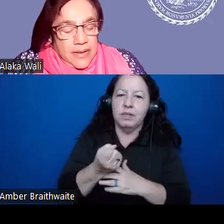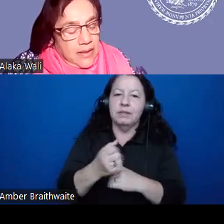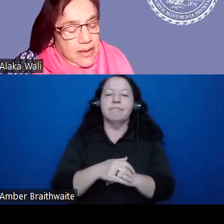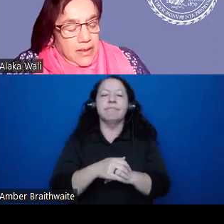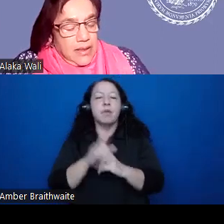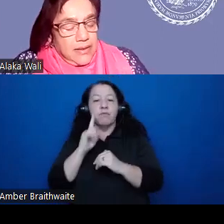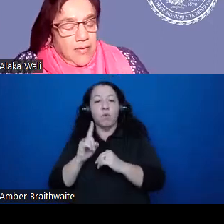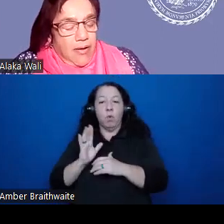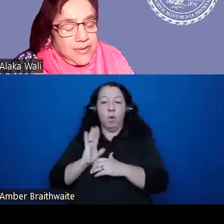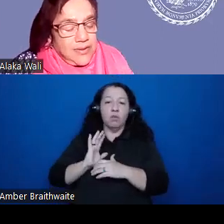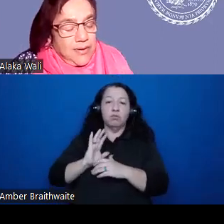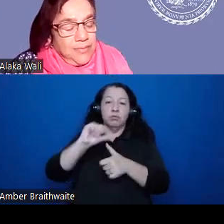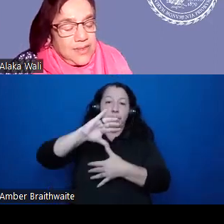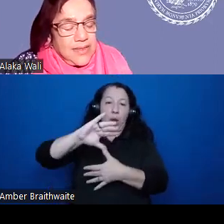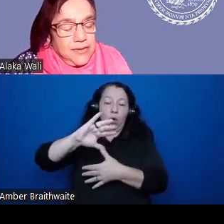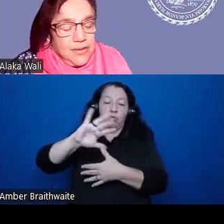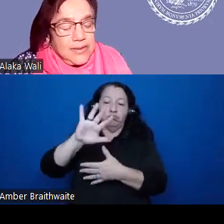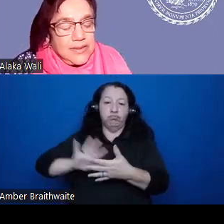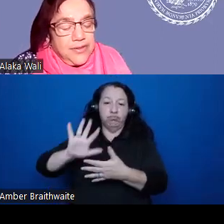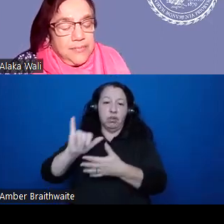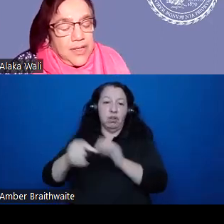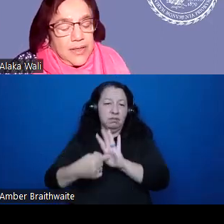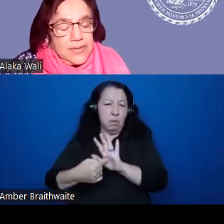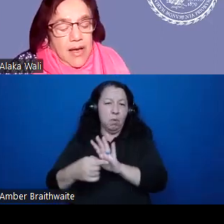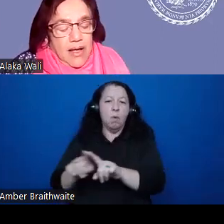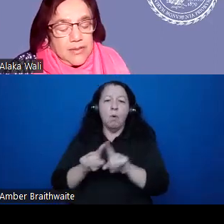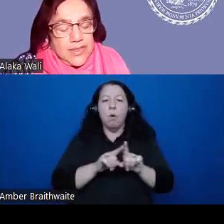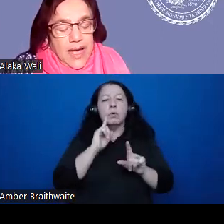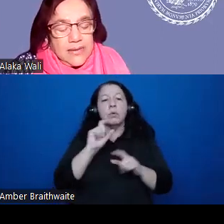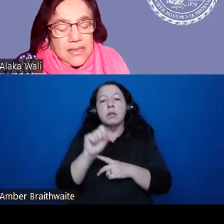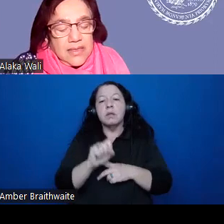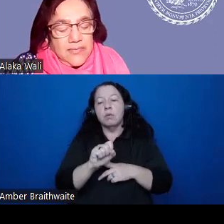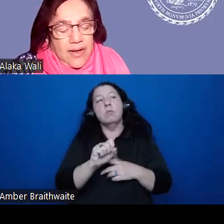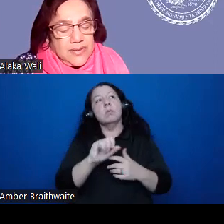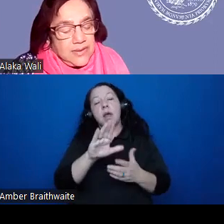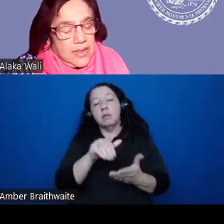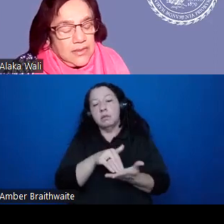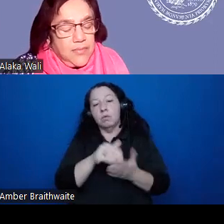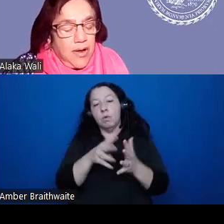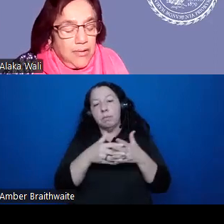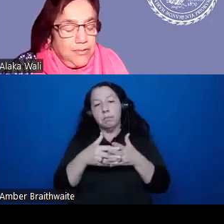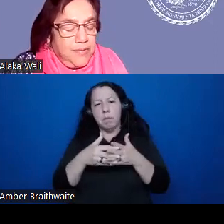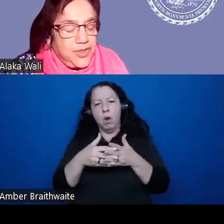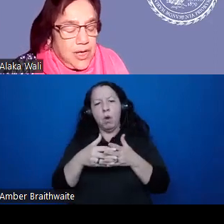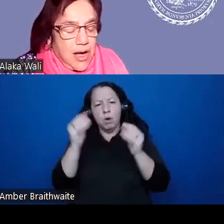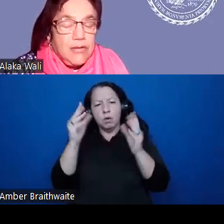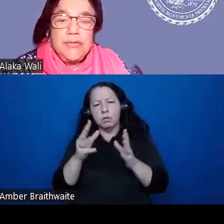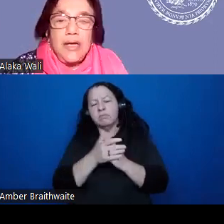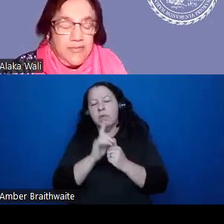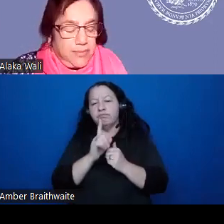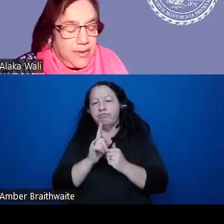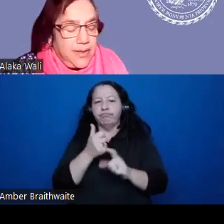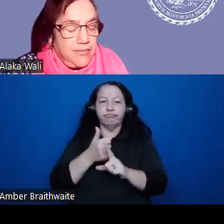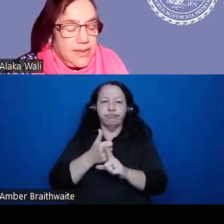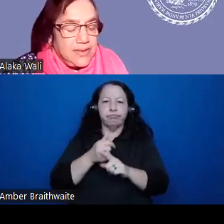exhibit, also, the Central and South American scholars acted as advisors, and a small group of Chicago